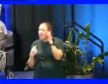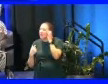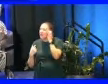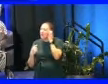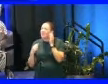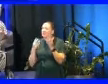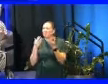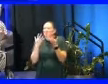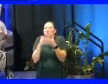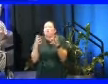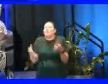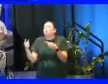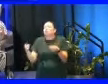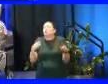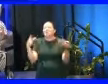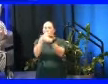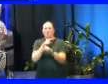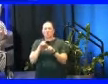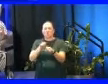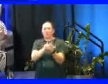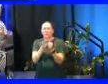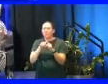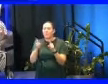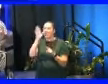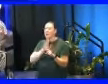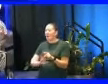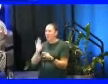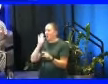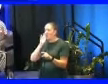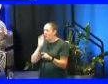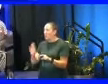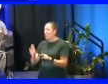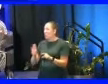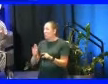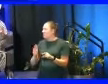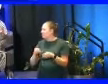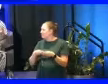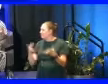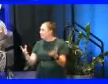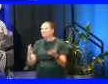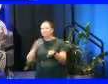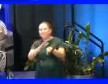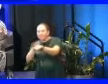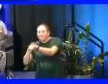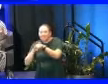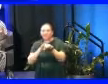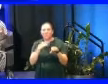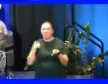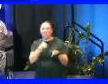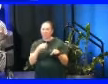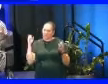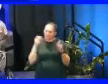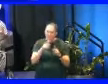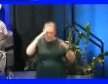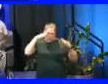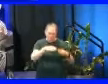elevated through the pandemic, but God put us on notice though. Yes. The Lord put the whole world on notice that we got to come back to family. We